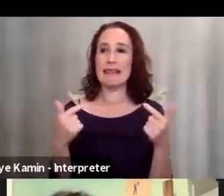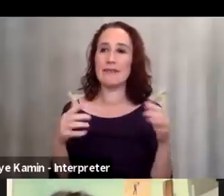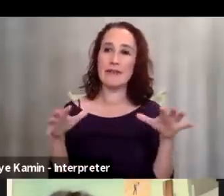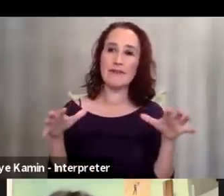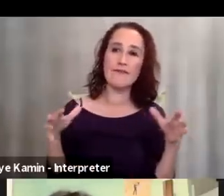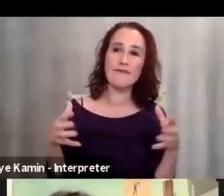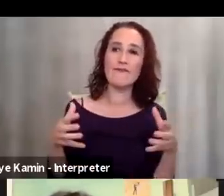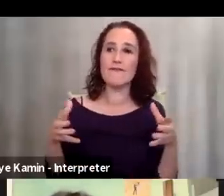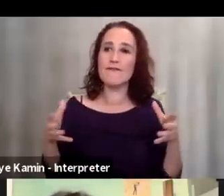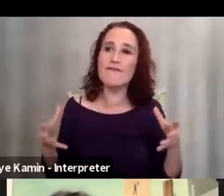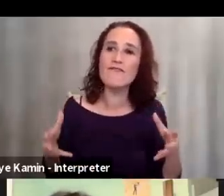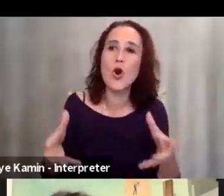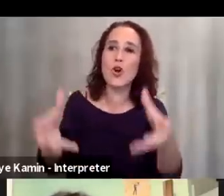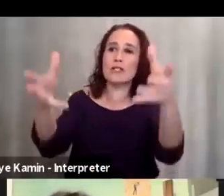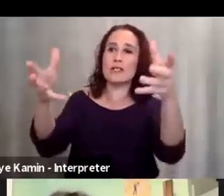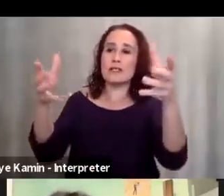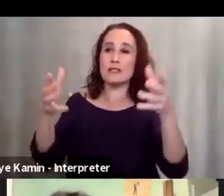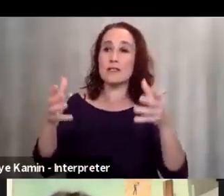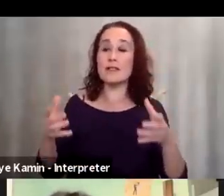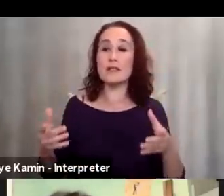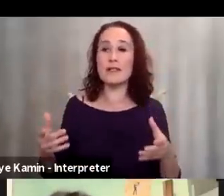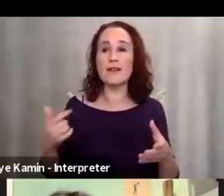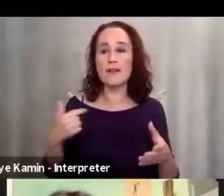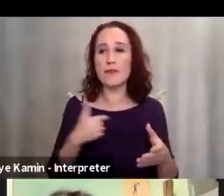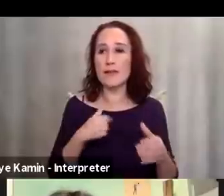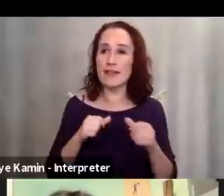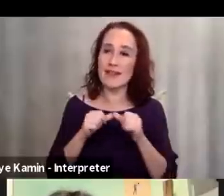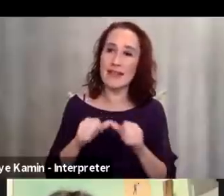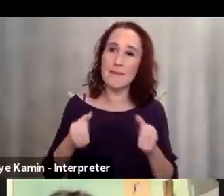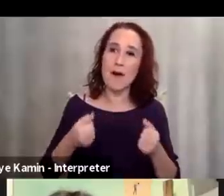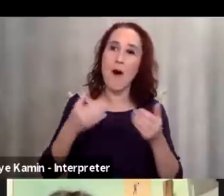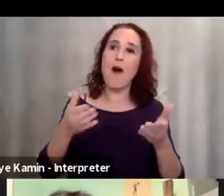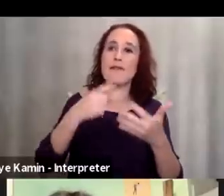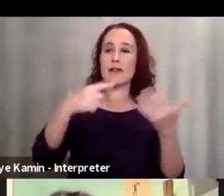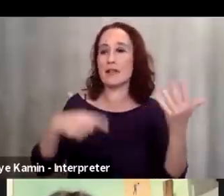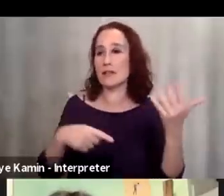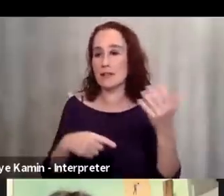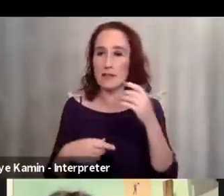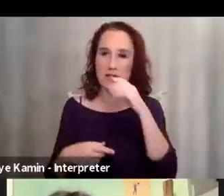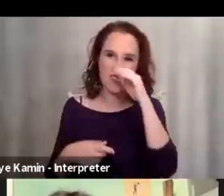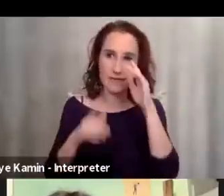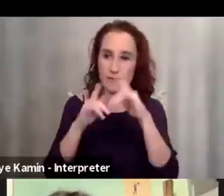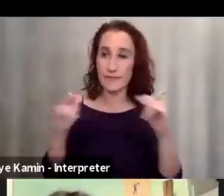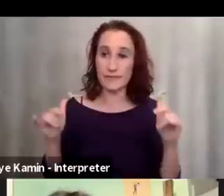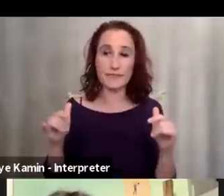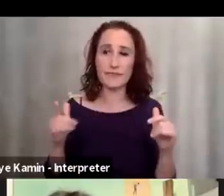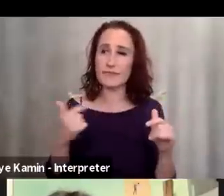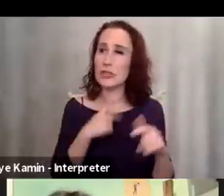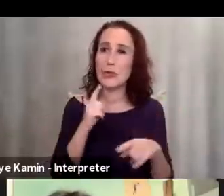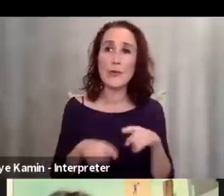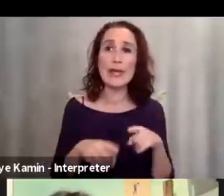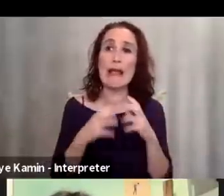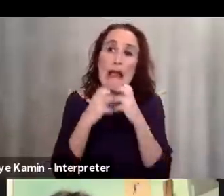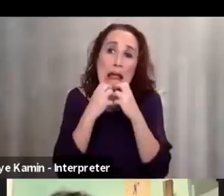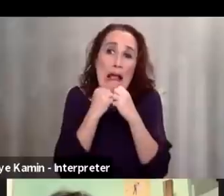sort of generate and offer to young people. And it's too important to kind of cling to ideas about what's